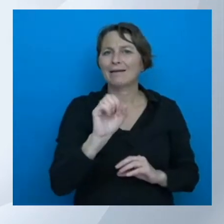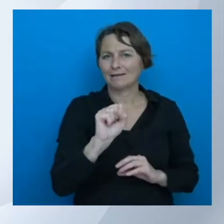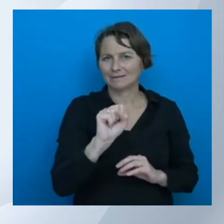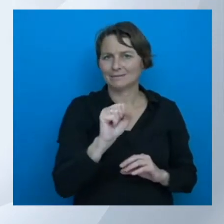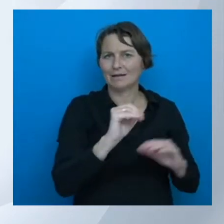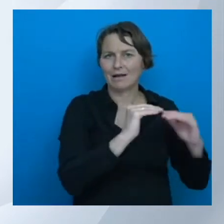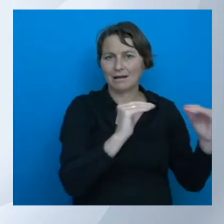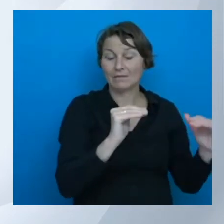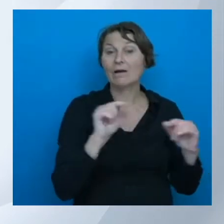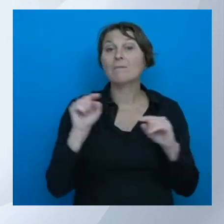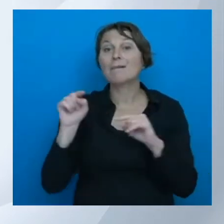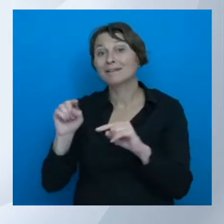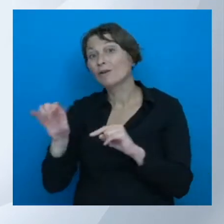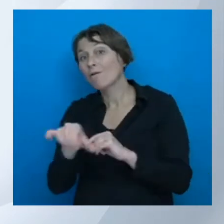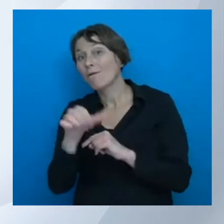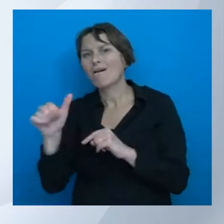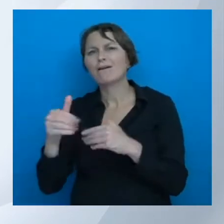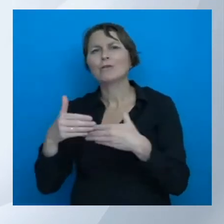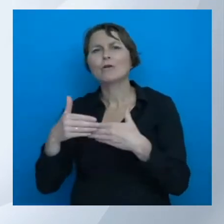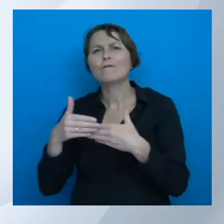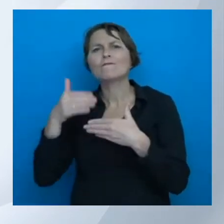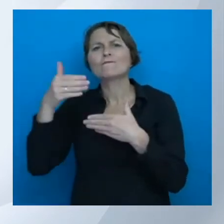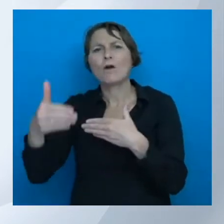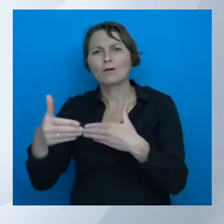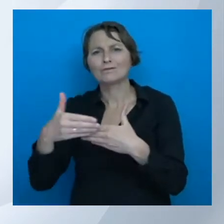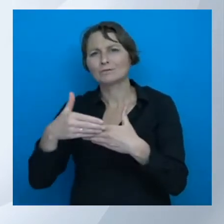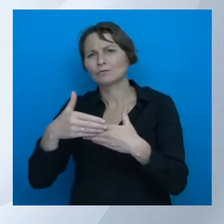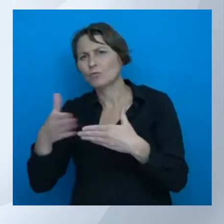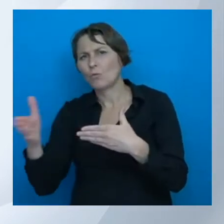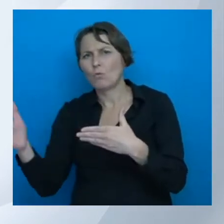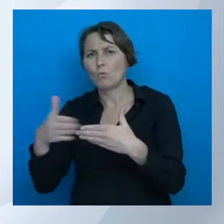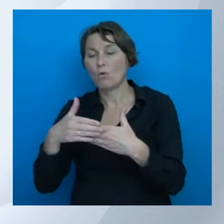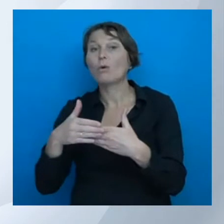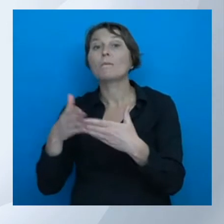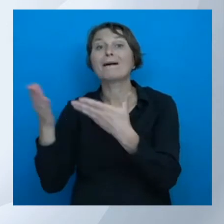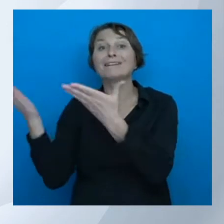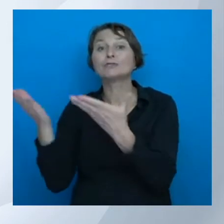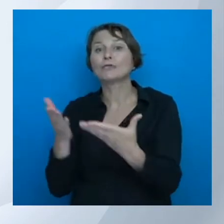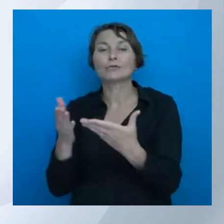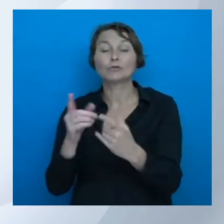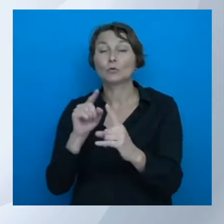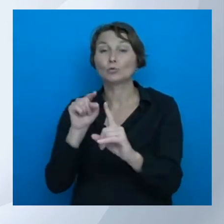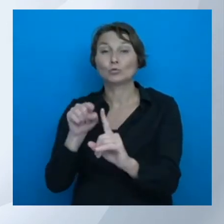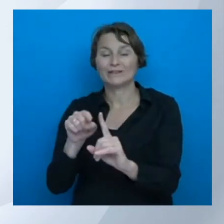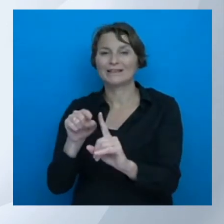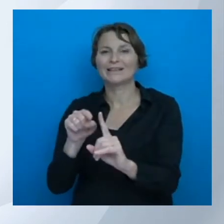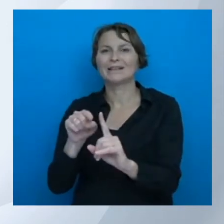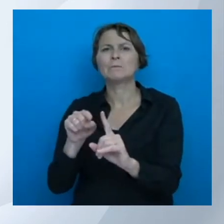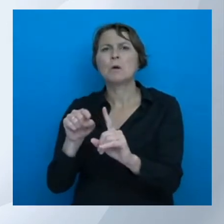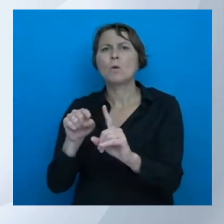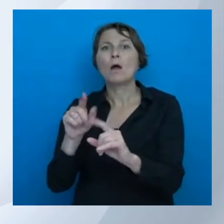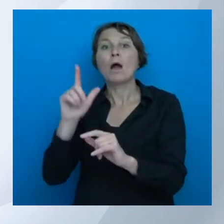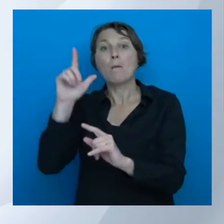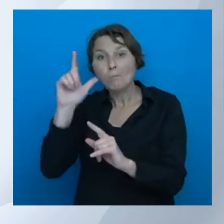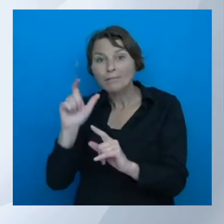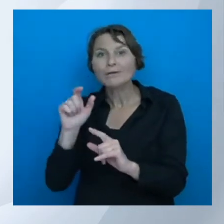again, hundreds of nodes all over the world, but actually executes at the edge, not through